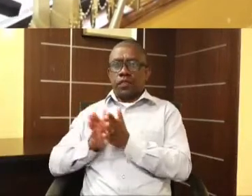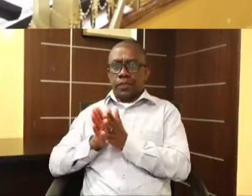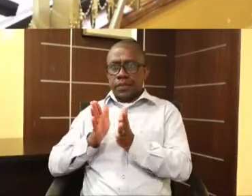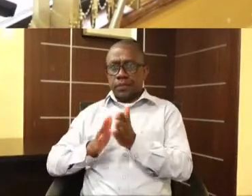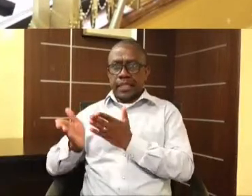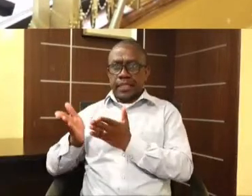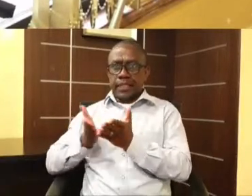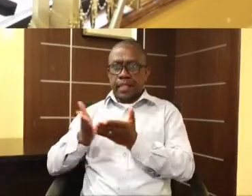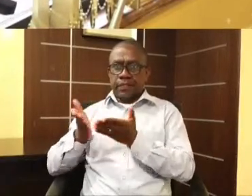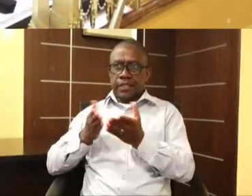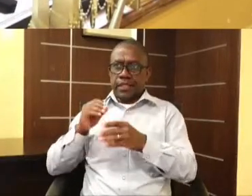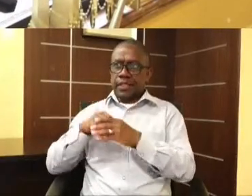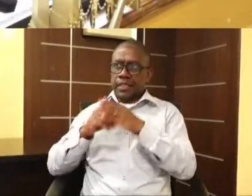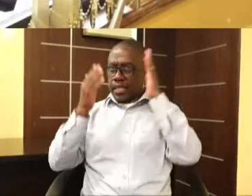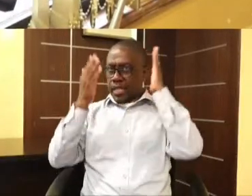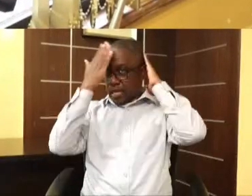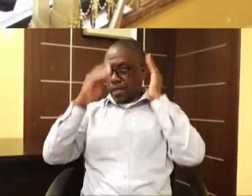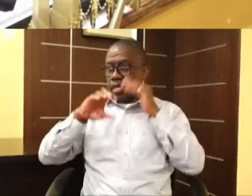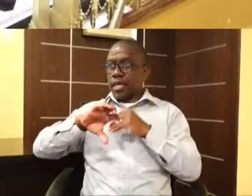in Kakamega County.